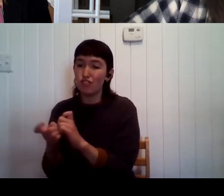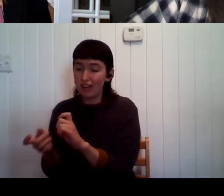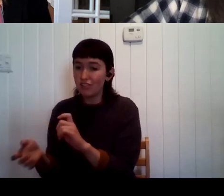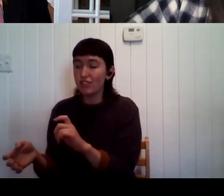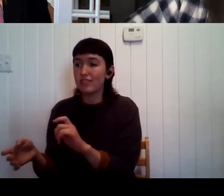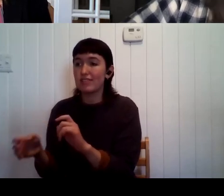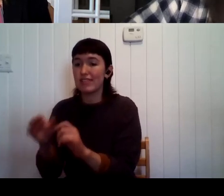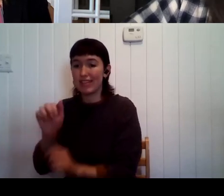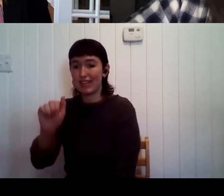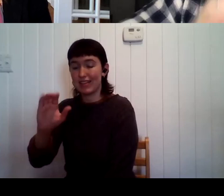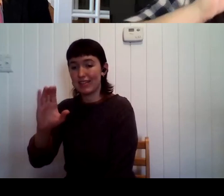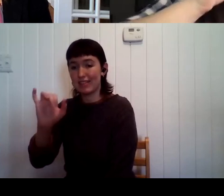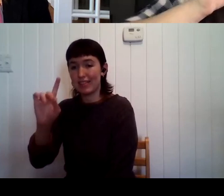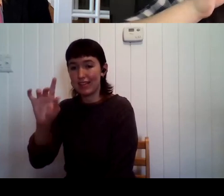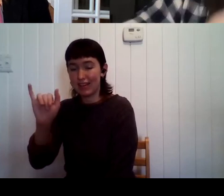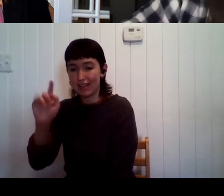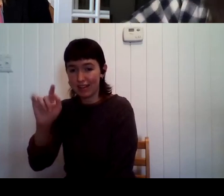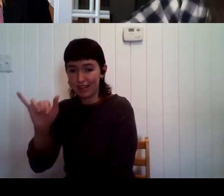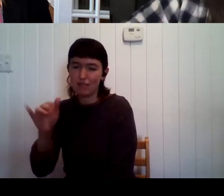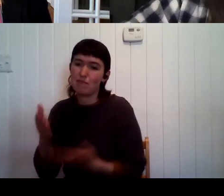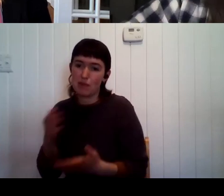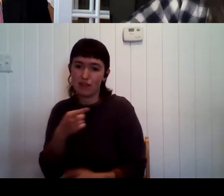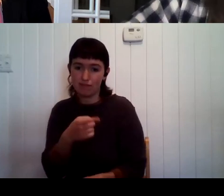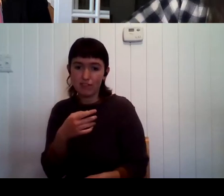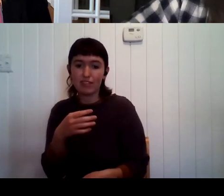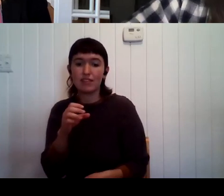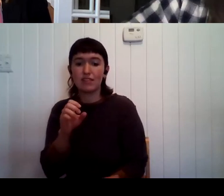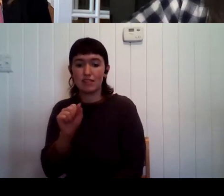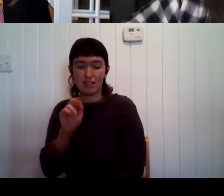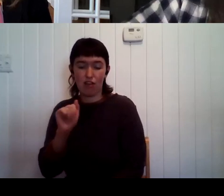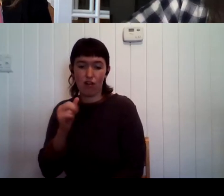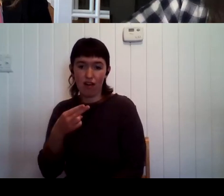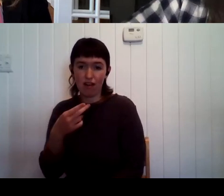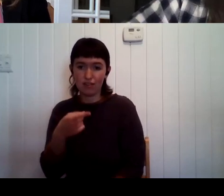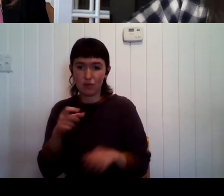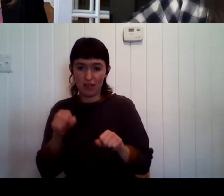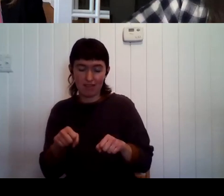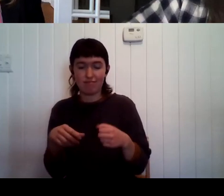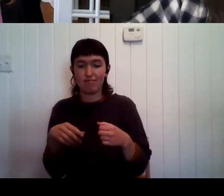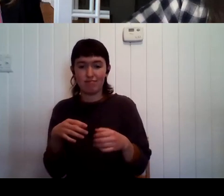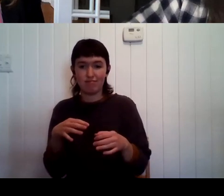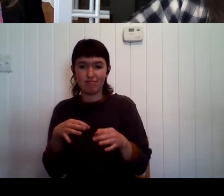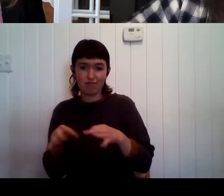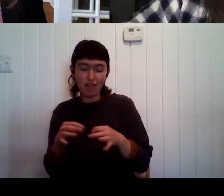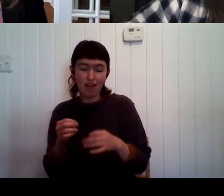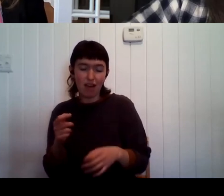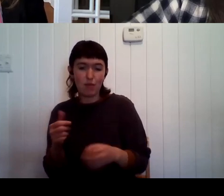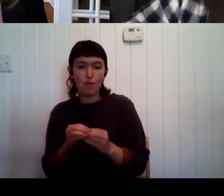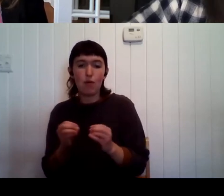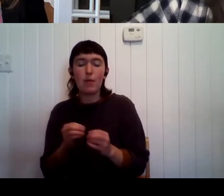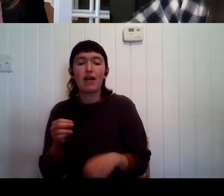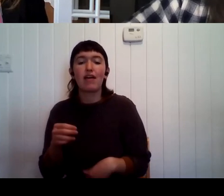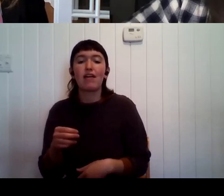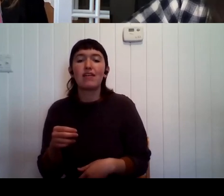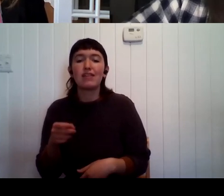the acidity and the pH and the nitrogen and all that. Yeah. And affects the plant life and the